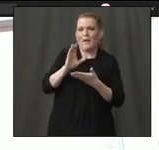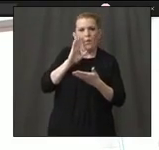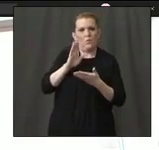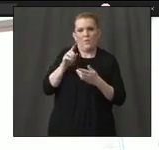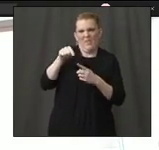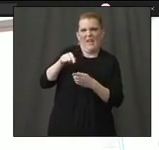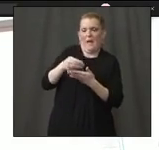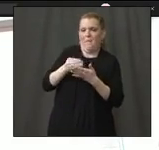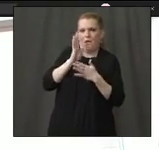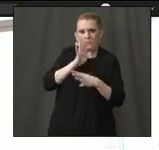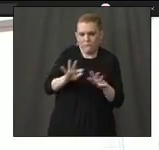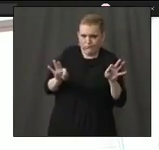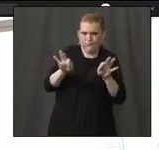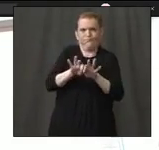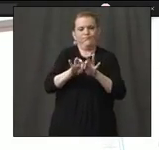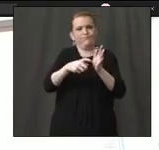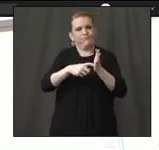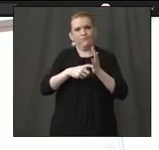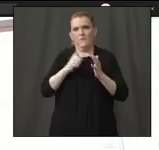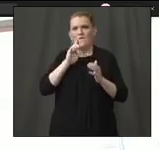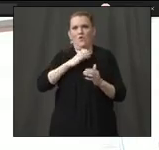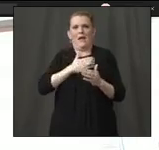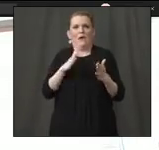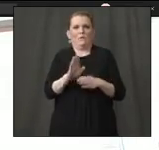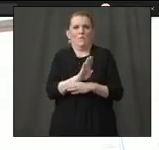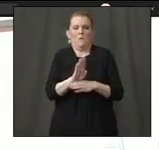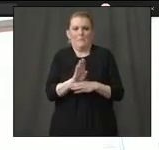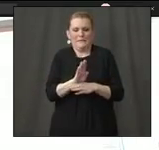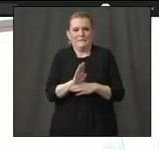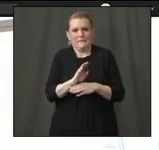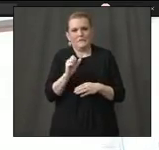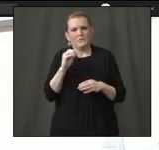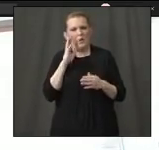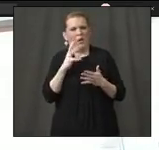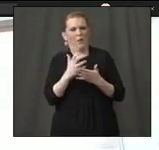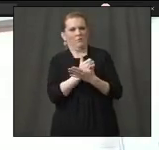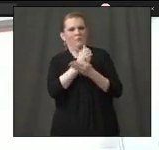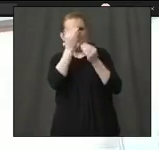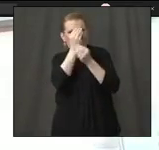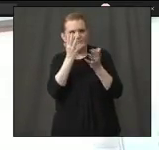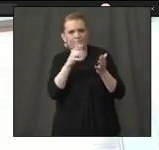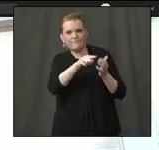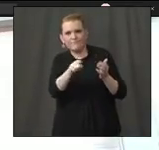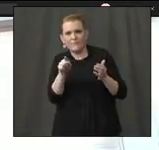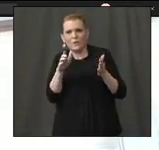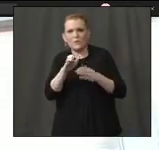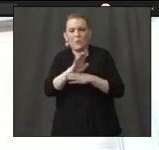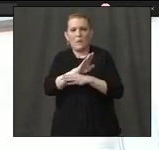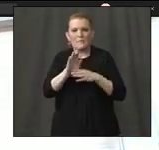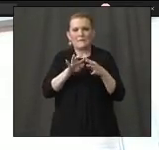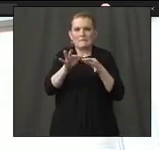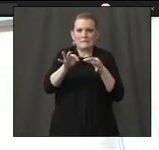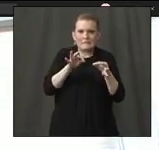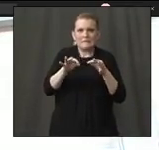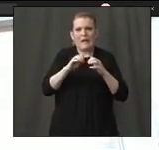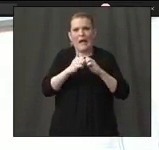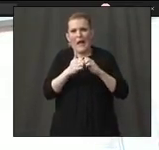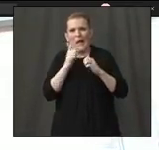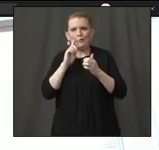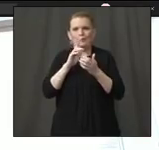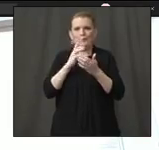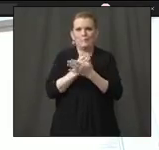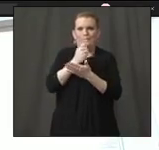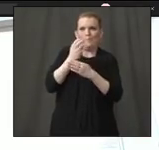So I just want to kind of provide some updates during my time relative to resources on the federal level, but